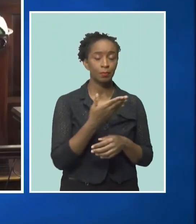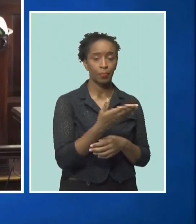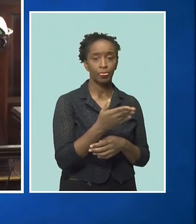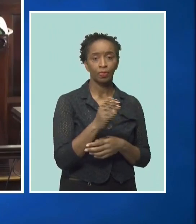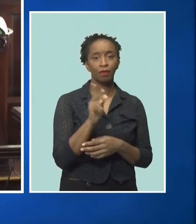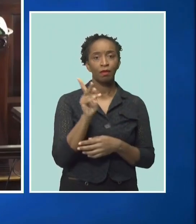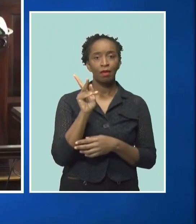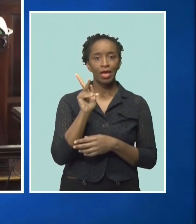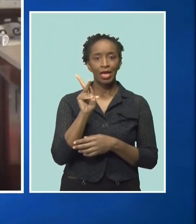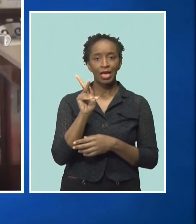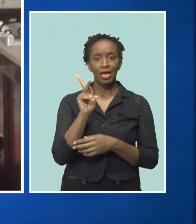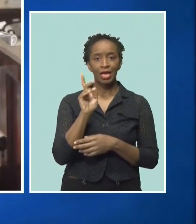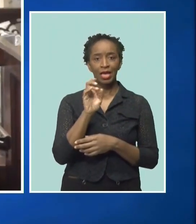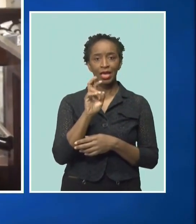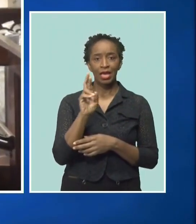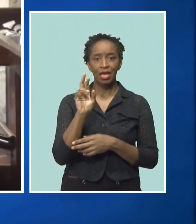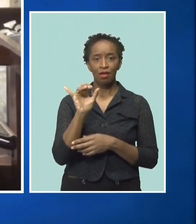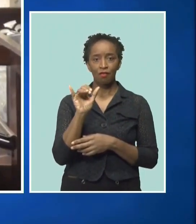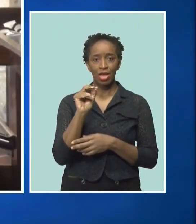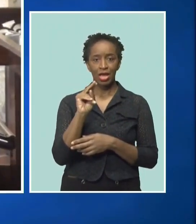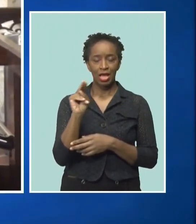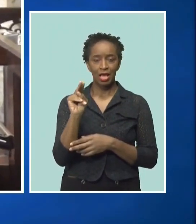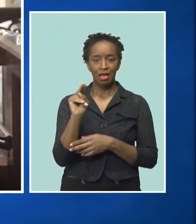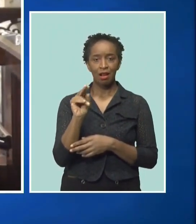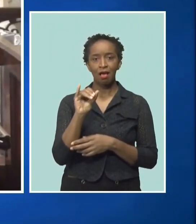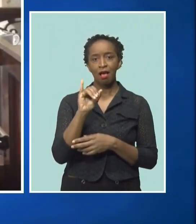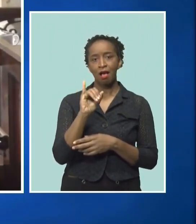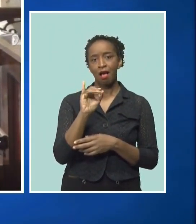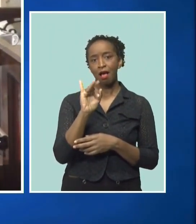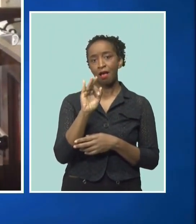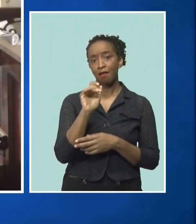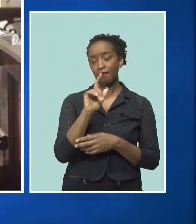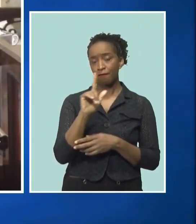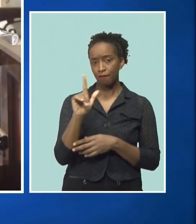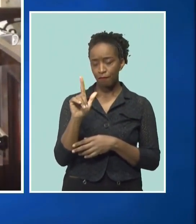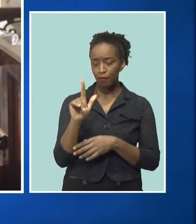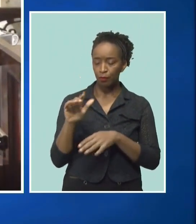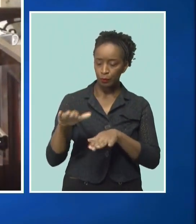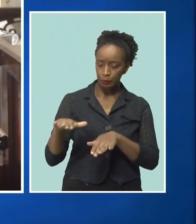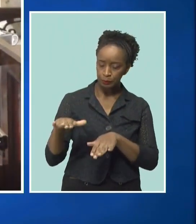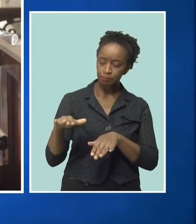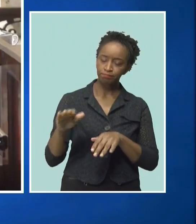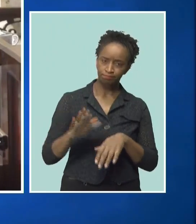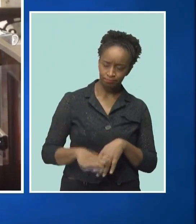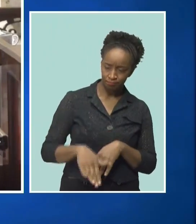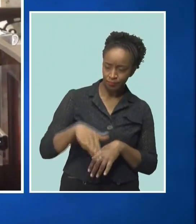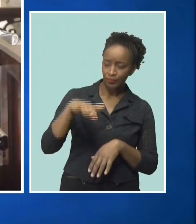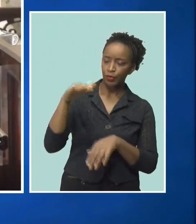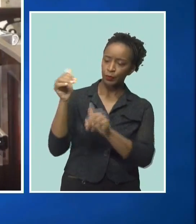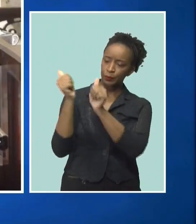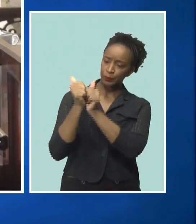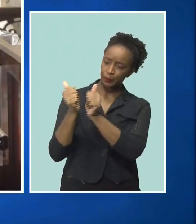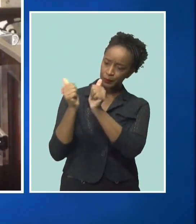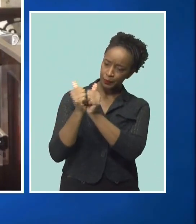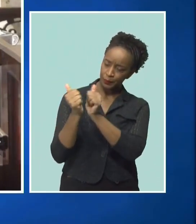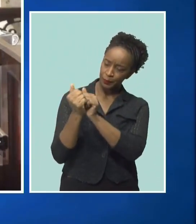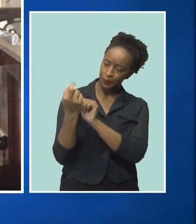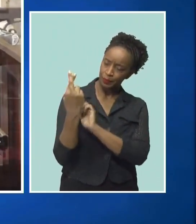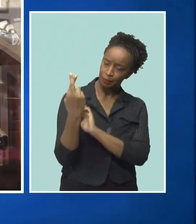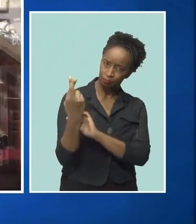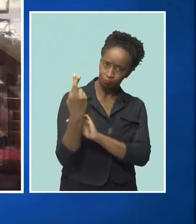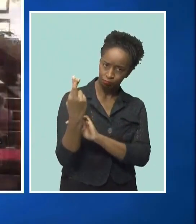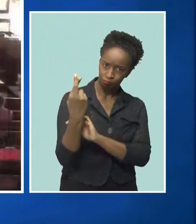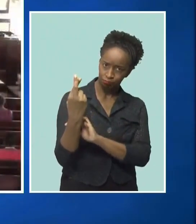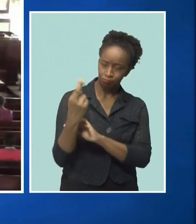a tender age when her grandmother took her to the cathedral, and also spent 10 years sitting beside him in the Senate